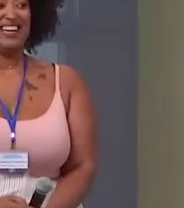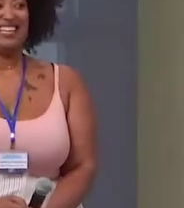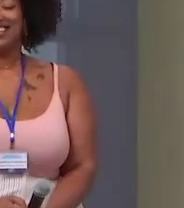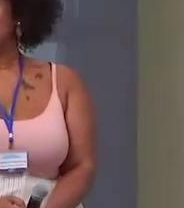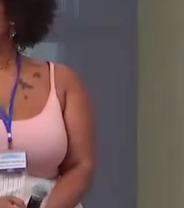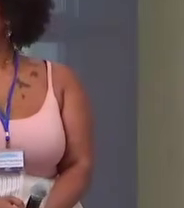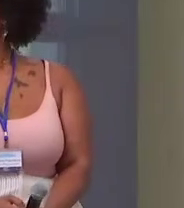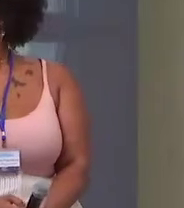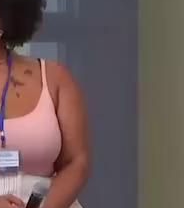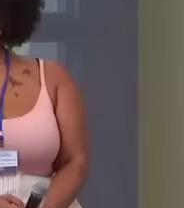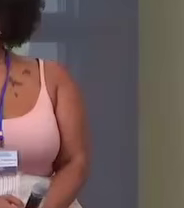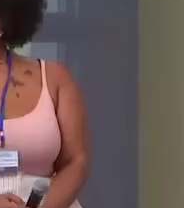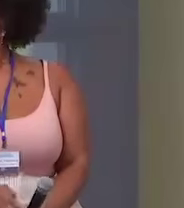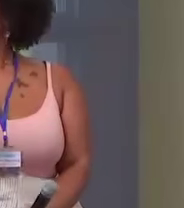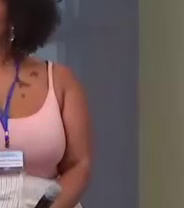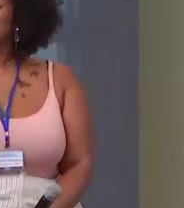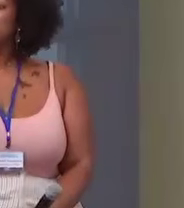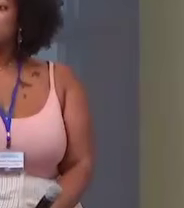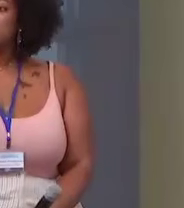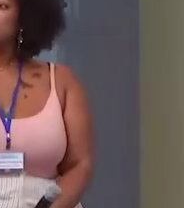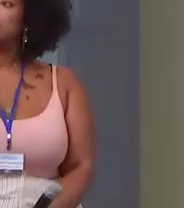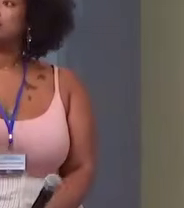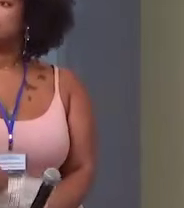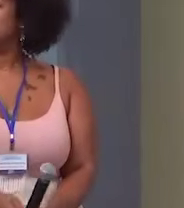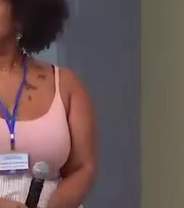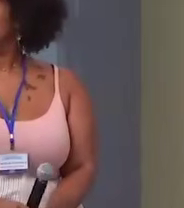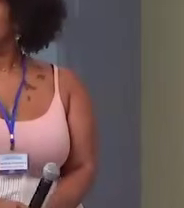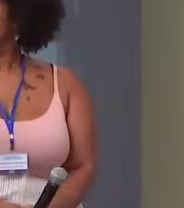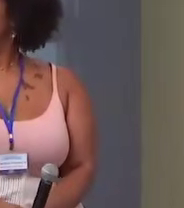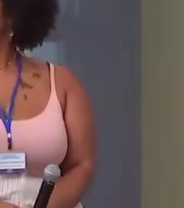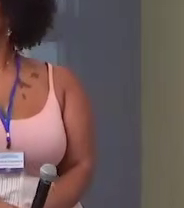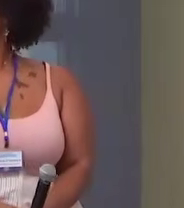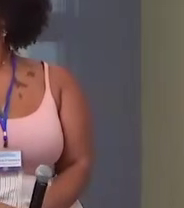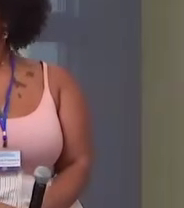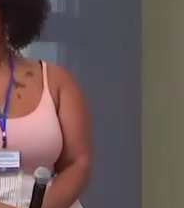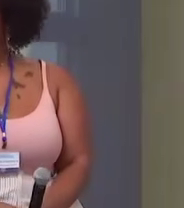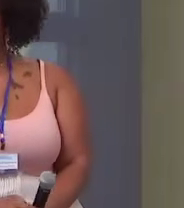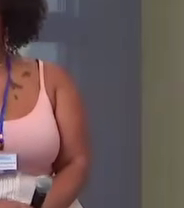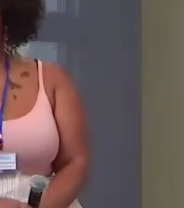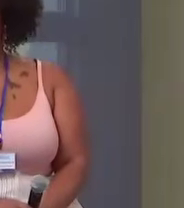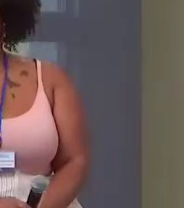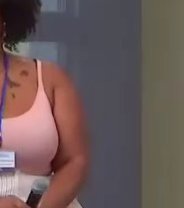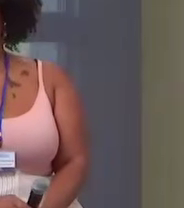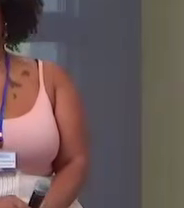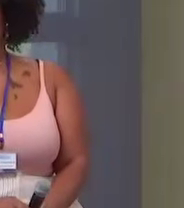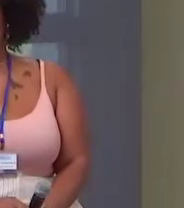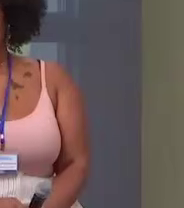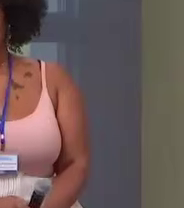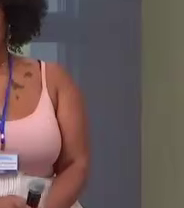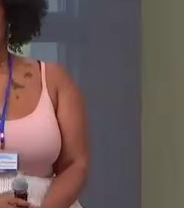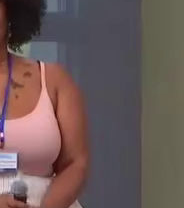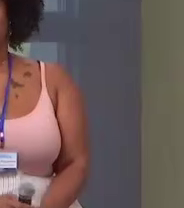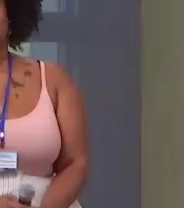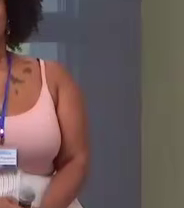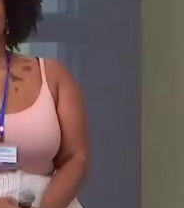I would say since I work in healthcare, I have been called slow before by a physician, and that was 3 weeks post-op of